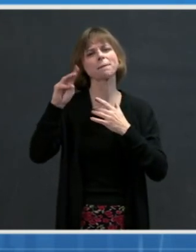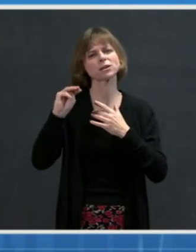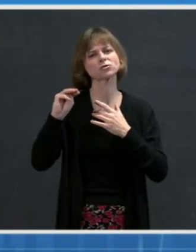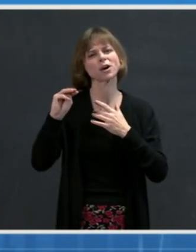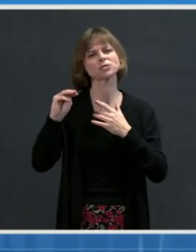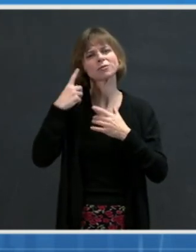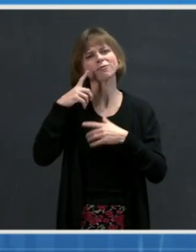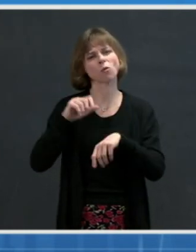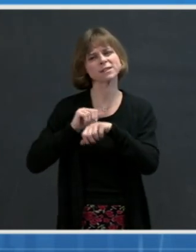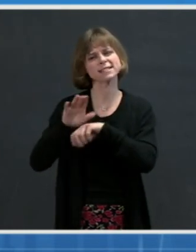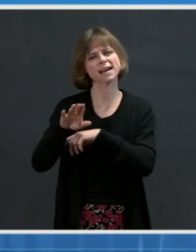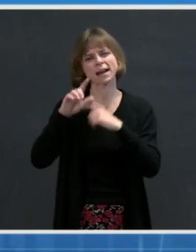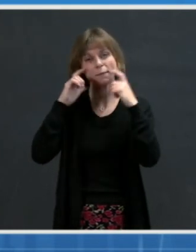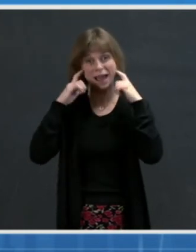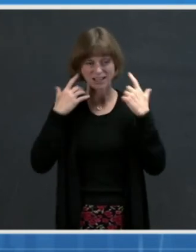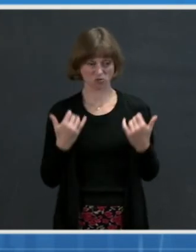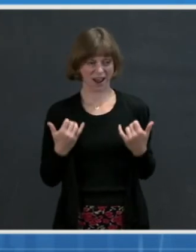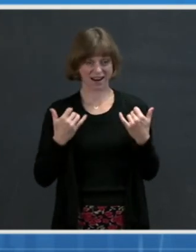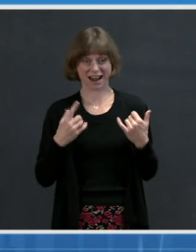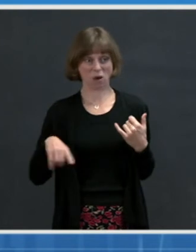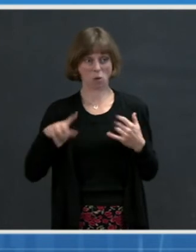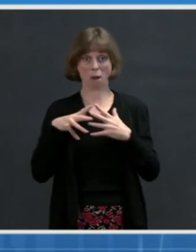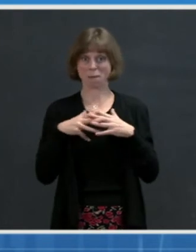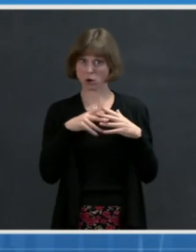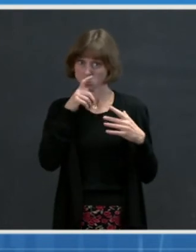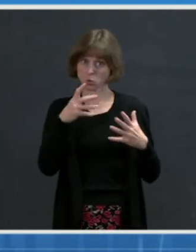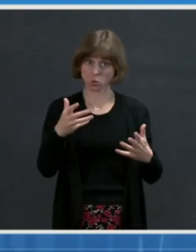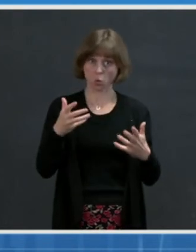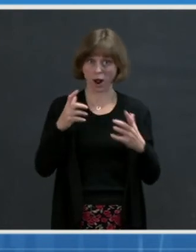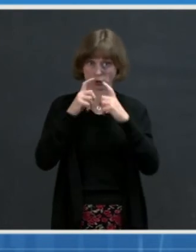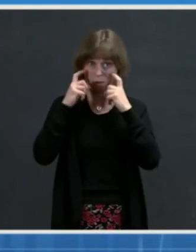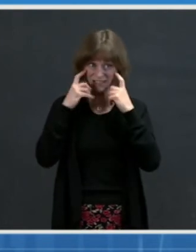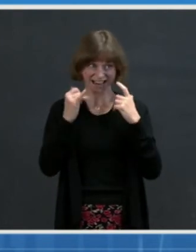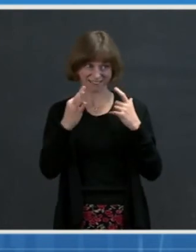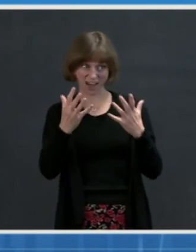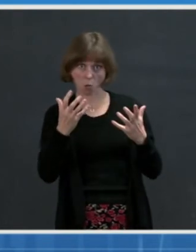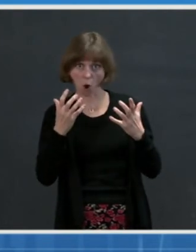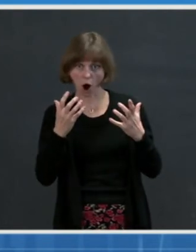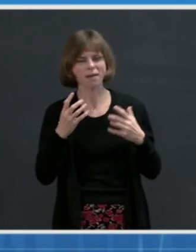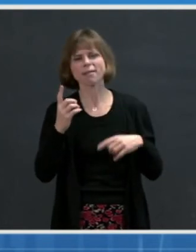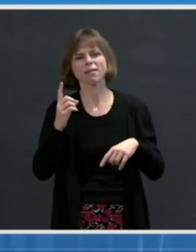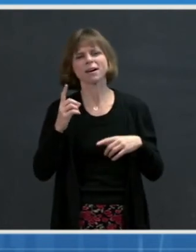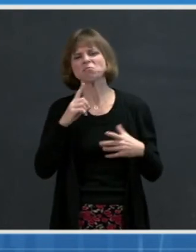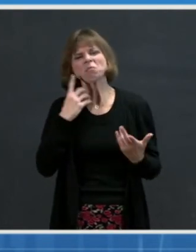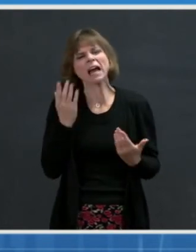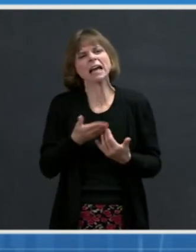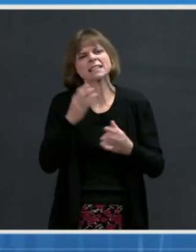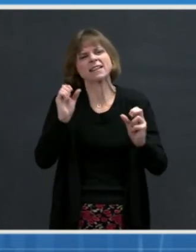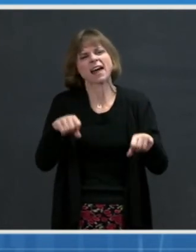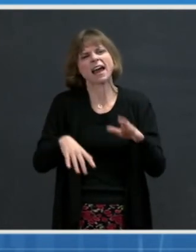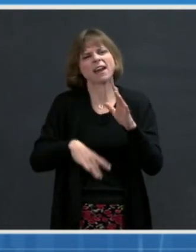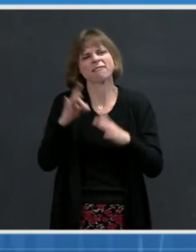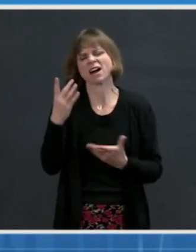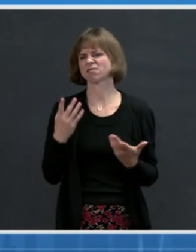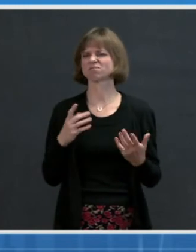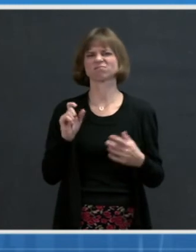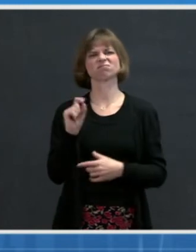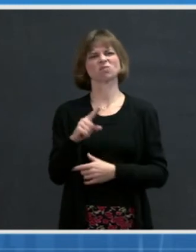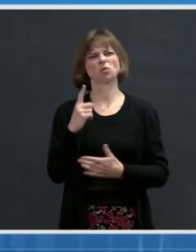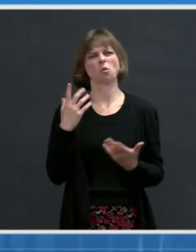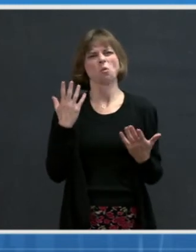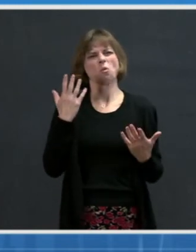point, given that Americans who want to wear a mask largely aren't having trouble actually finding masks, what's the rationale behind this? And